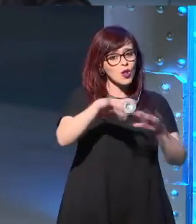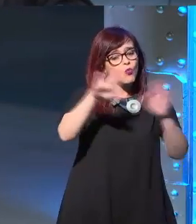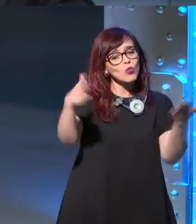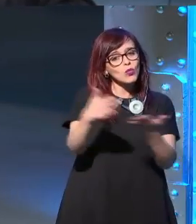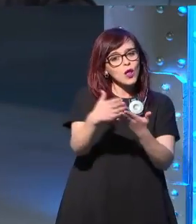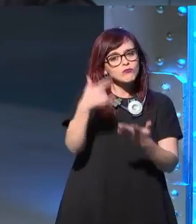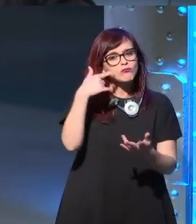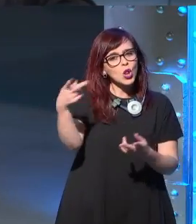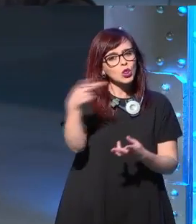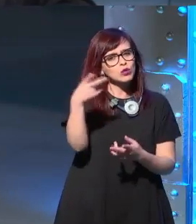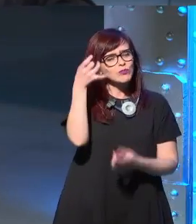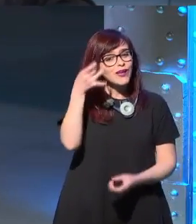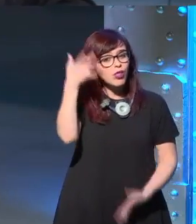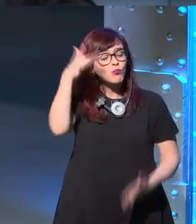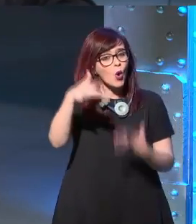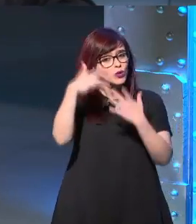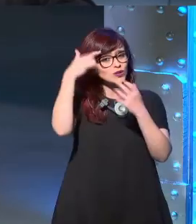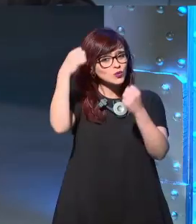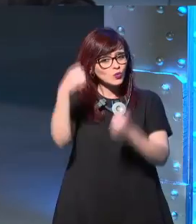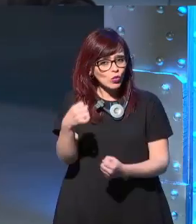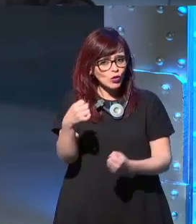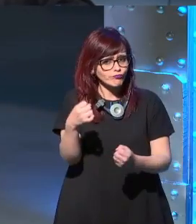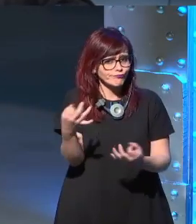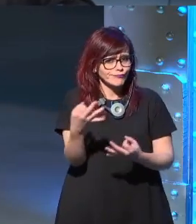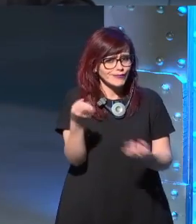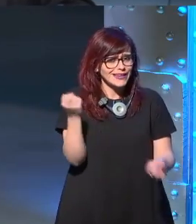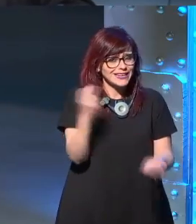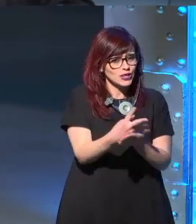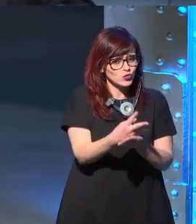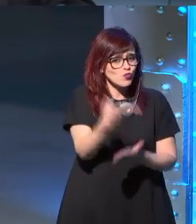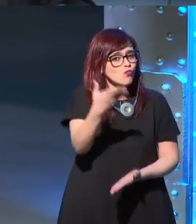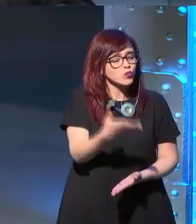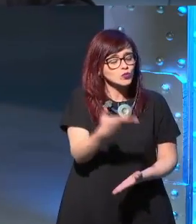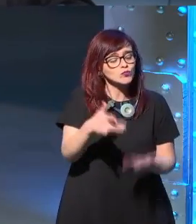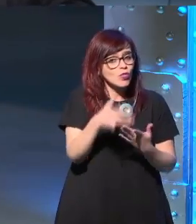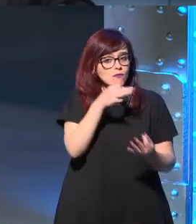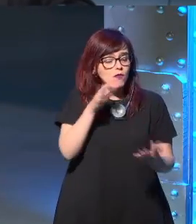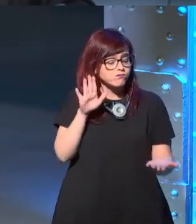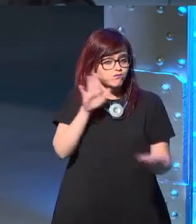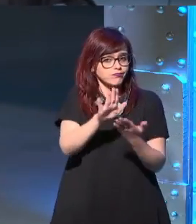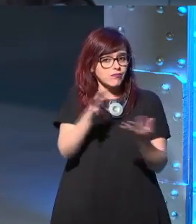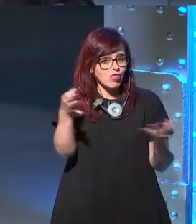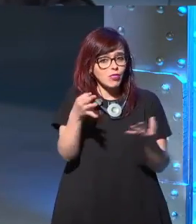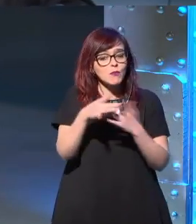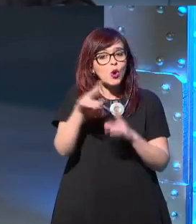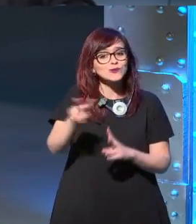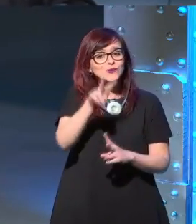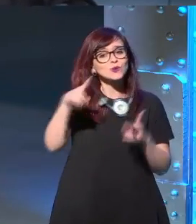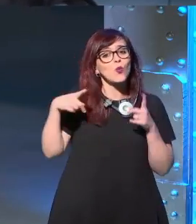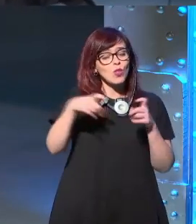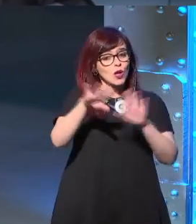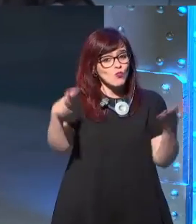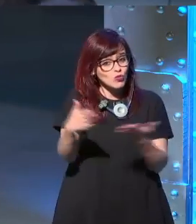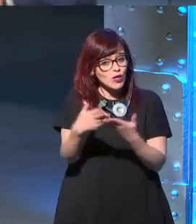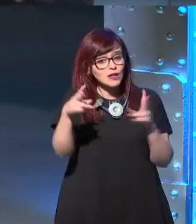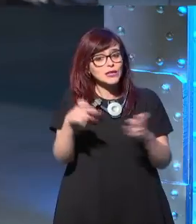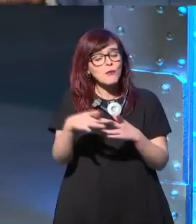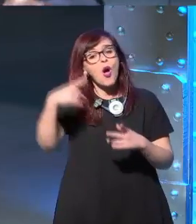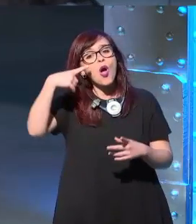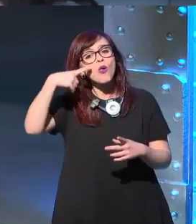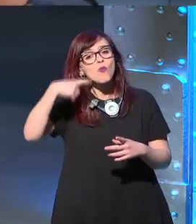with the challenges right after World War II. We did NATO and the World Bank and the International Monetary Fund and the United Nations and Radio